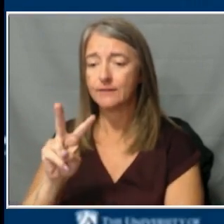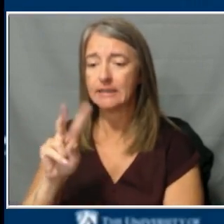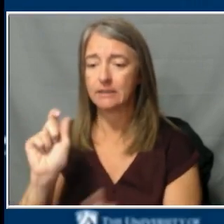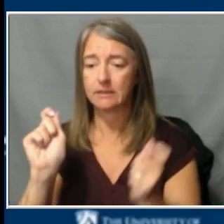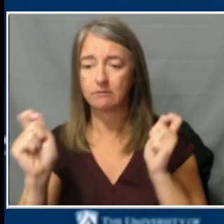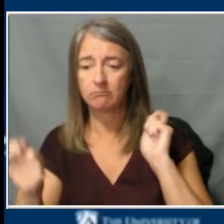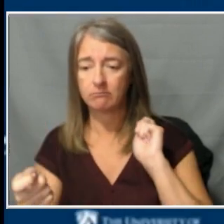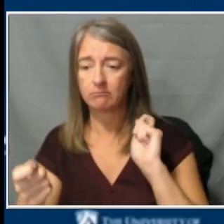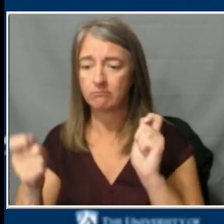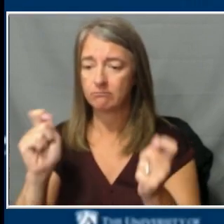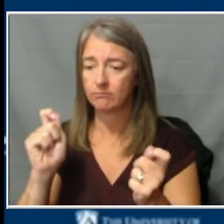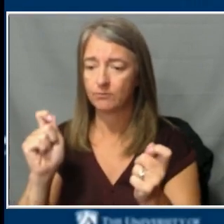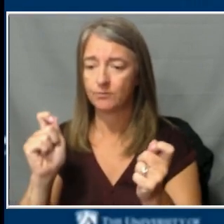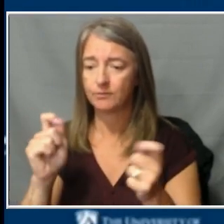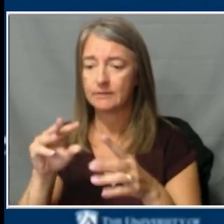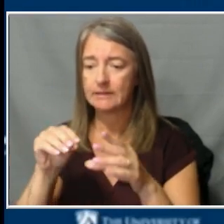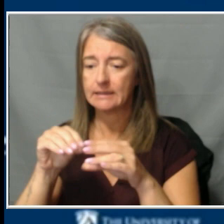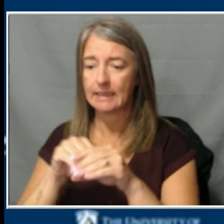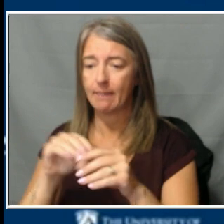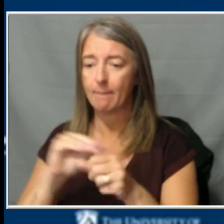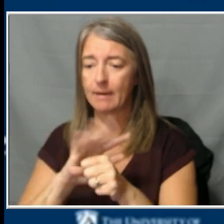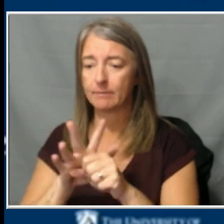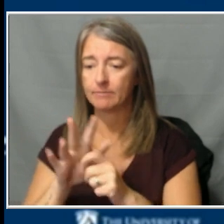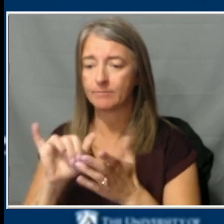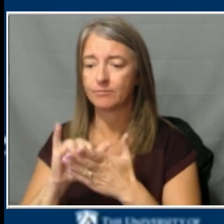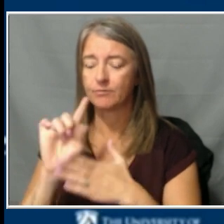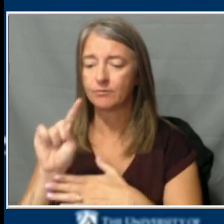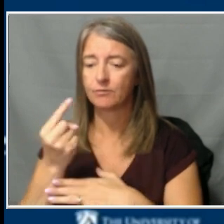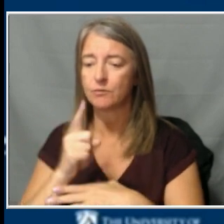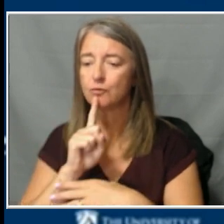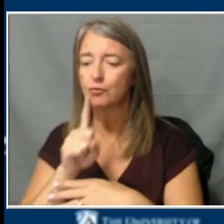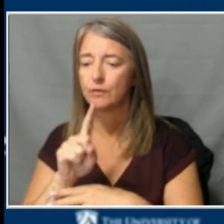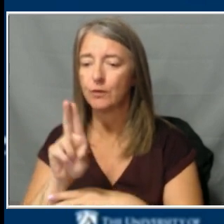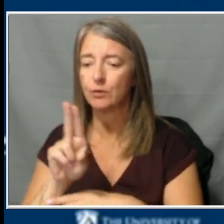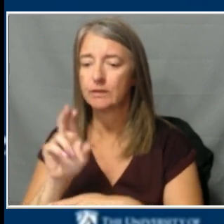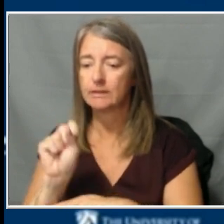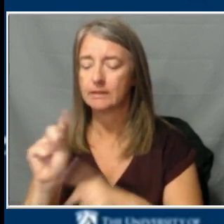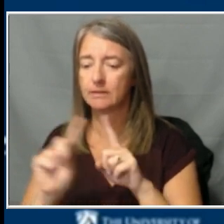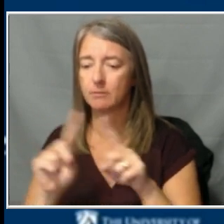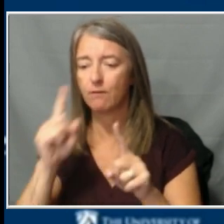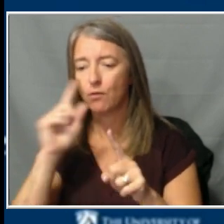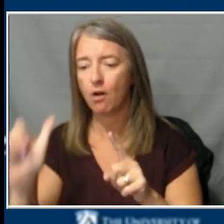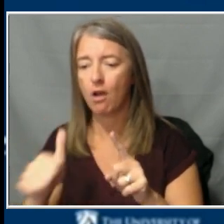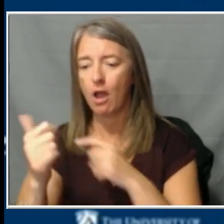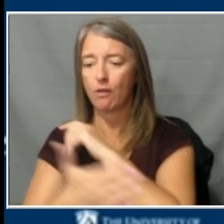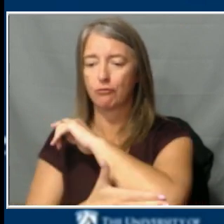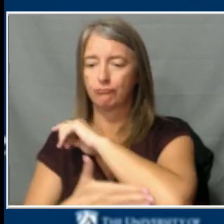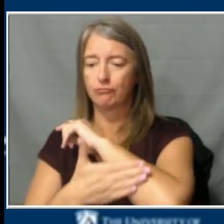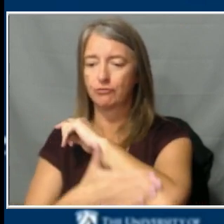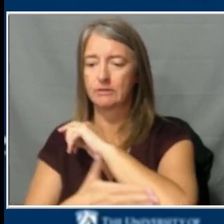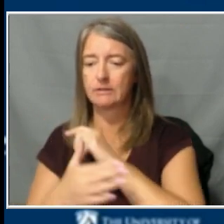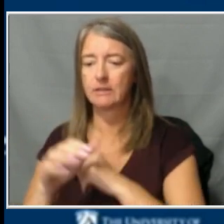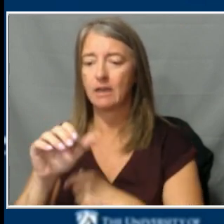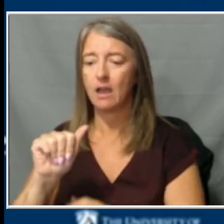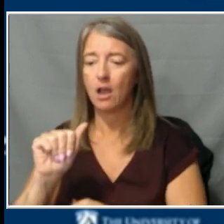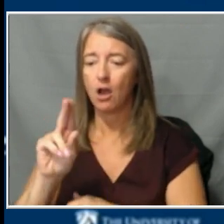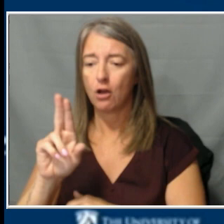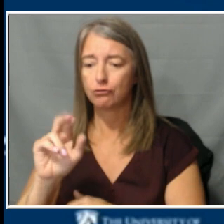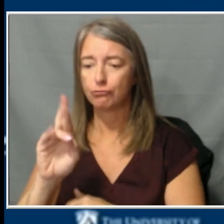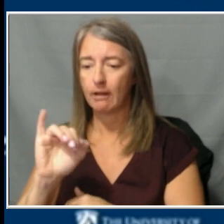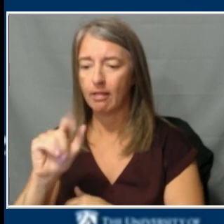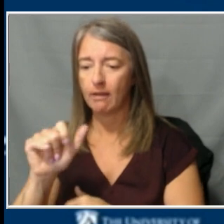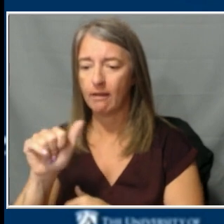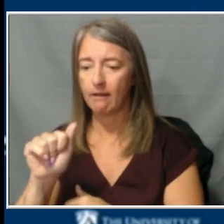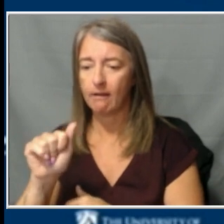shift initially in the pandemic. This was not only true for the United States, but for other countries such as Australia as